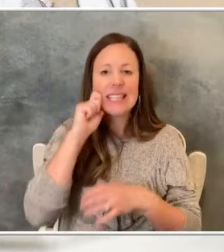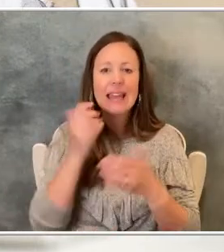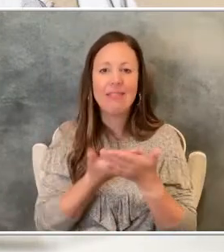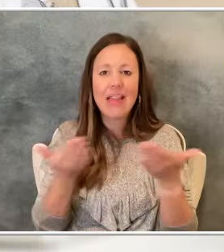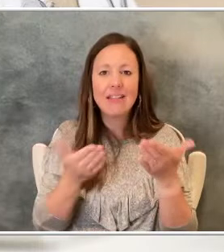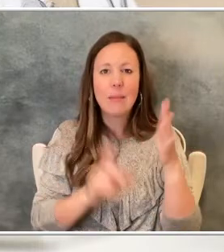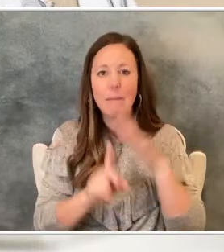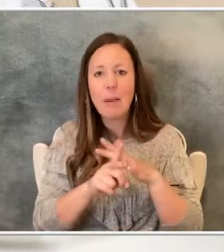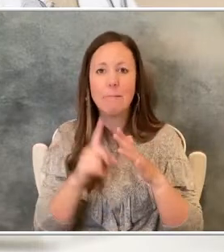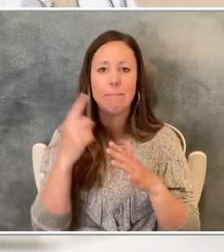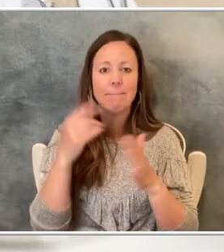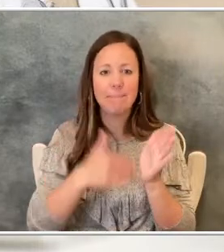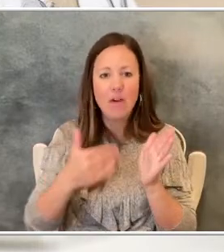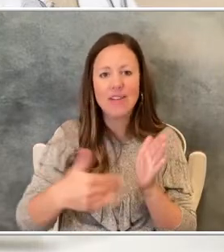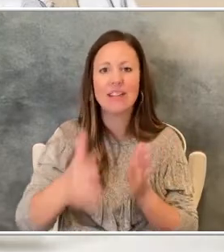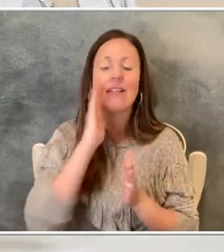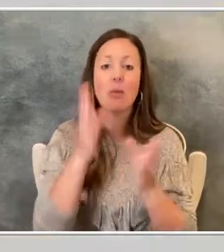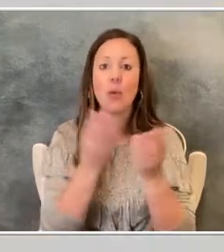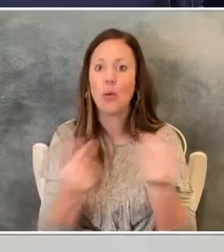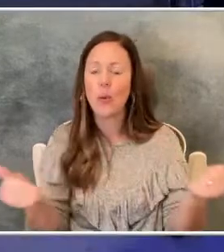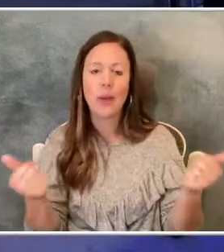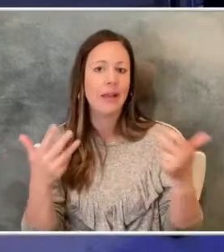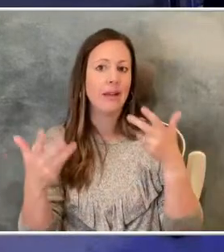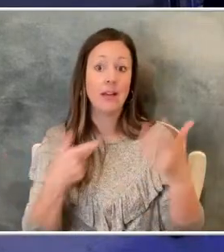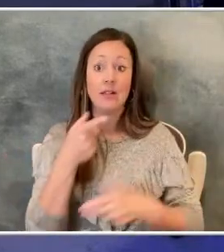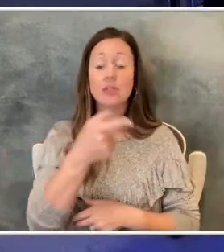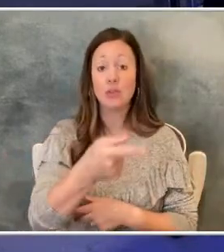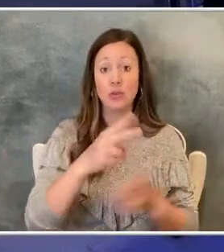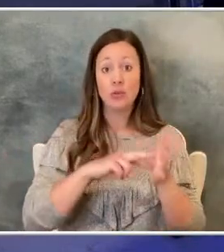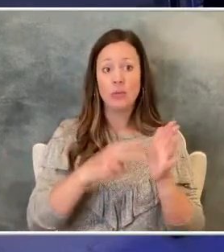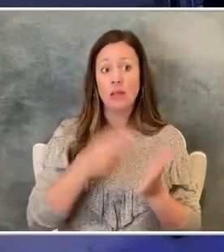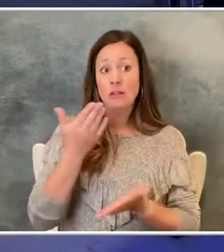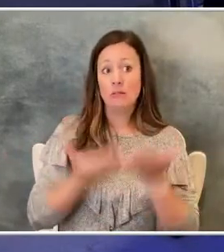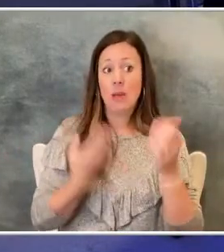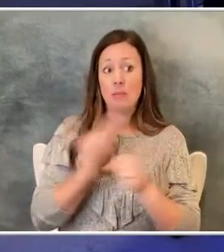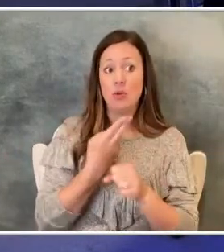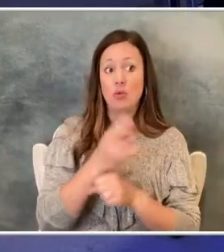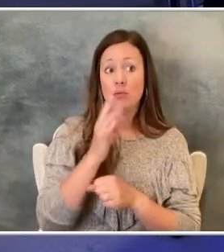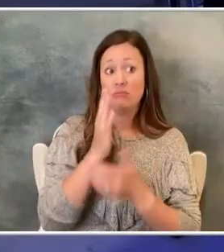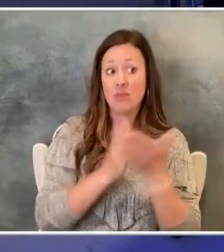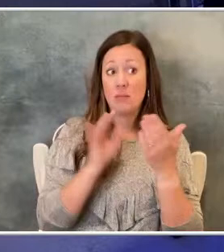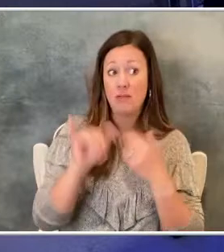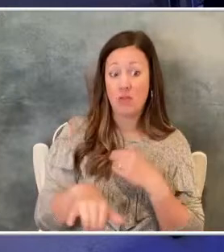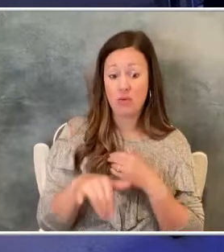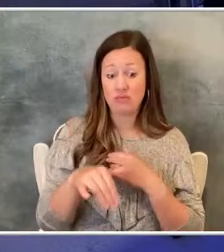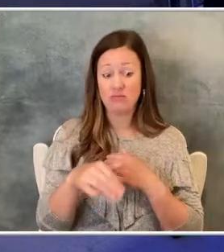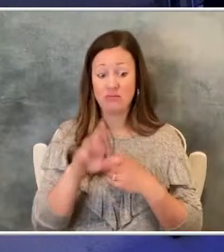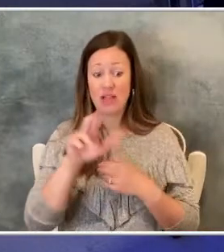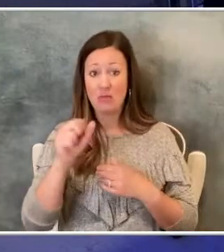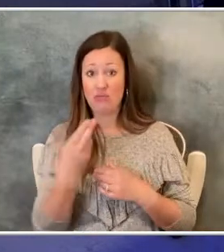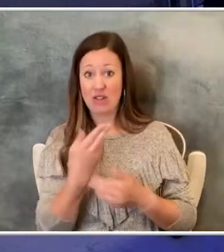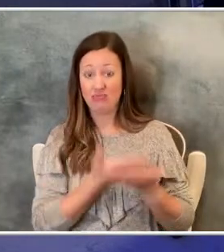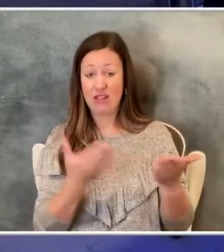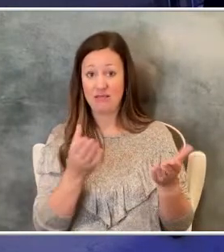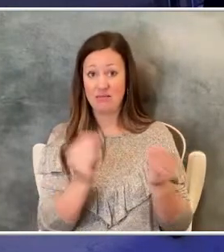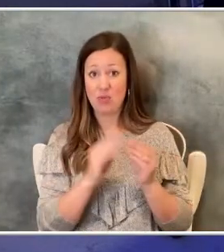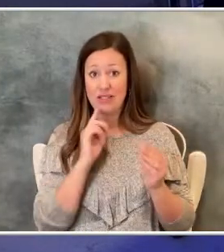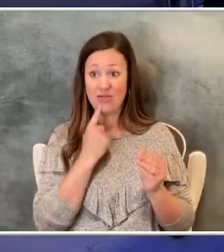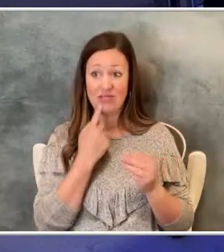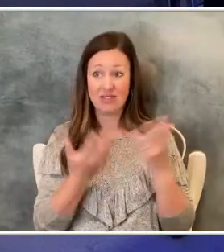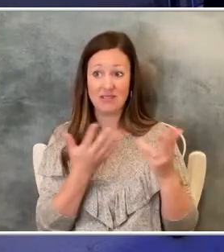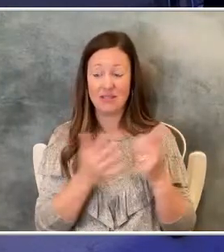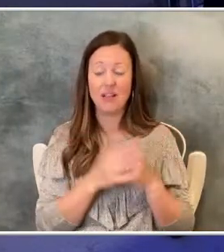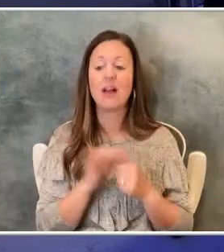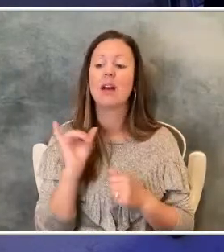time. They go away, no big deal. You're saying maybe take some of these skin bumps a little more seriously and have them checked? And who should check them? I think these